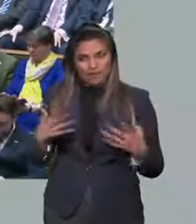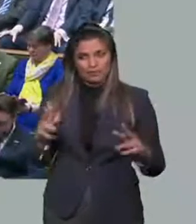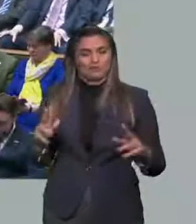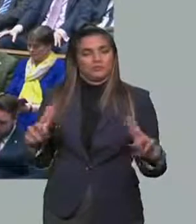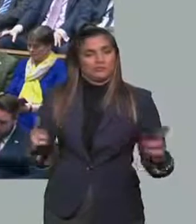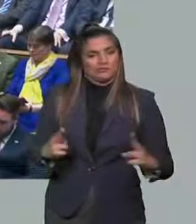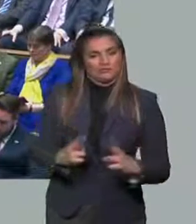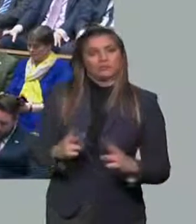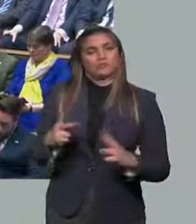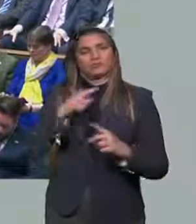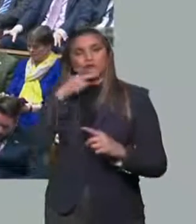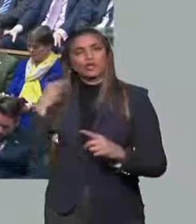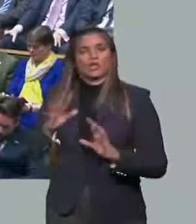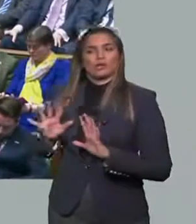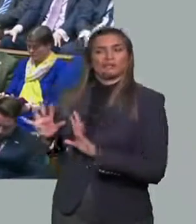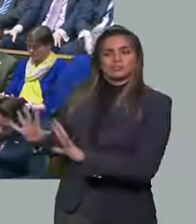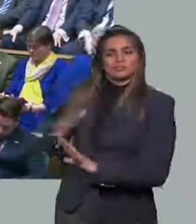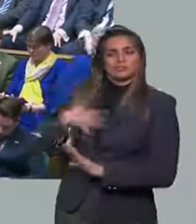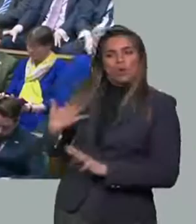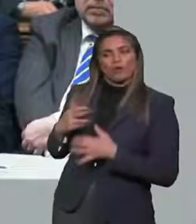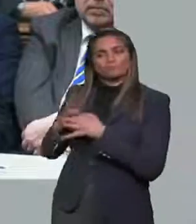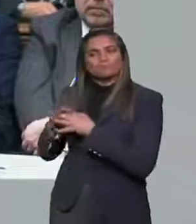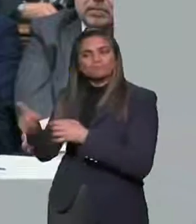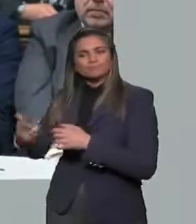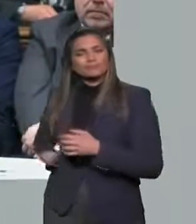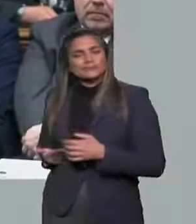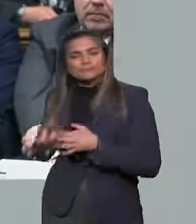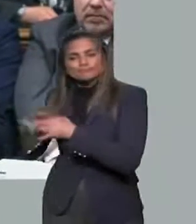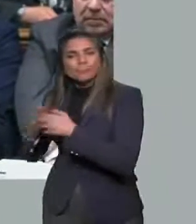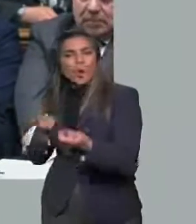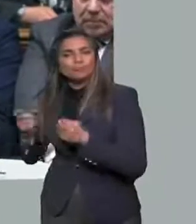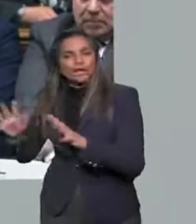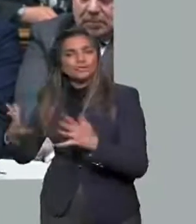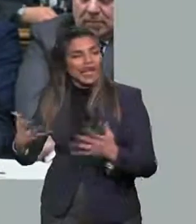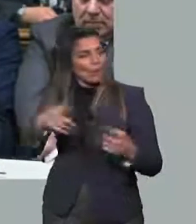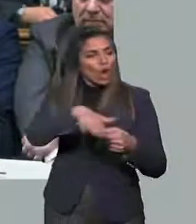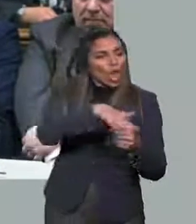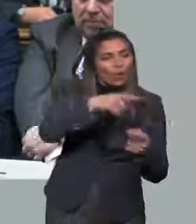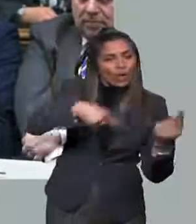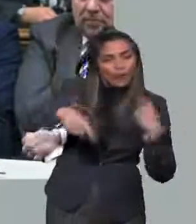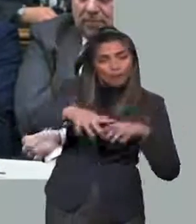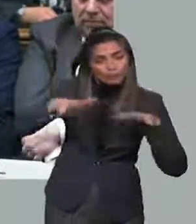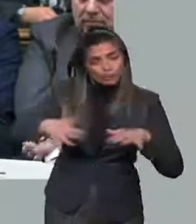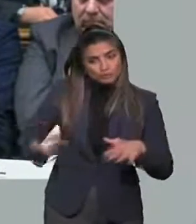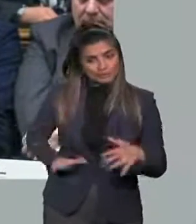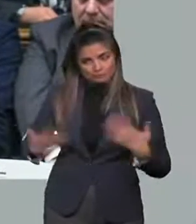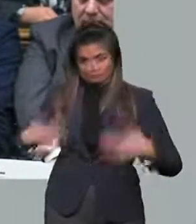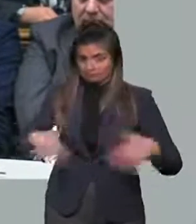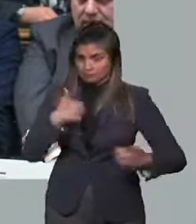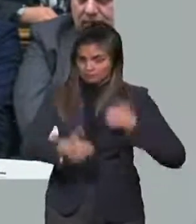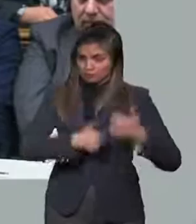stepping forward with offers of jobs and equipment, once again, British businesses are responding at a time of great